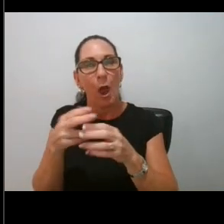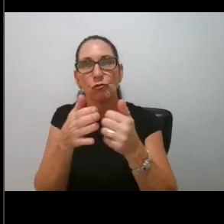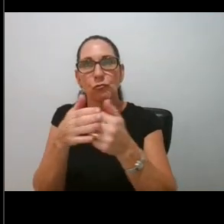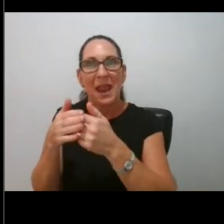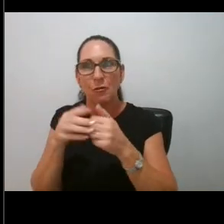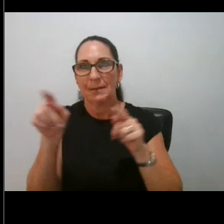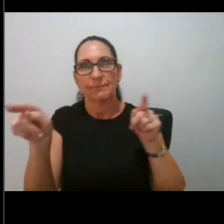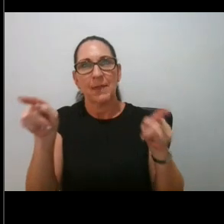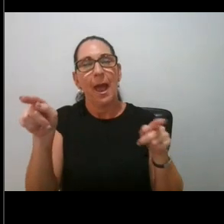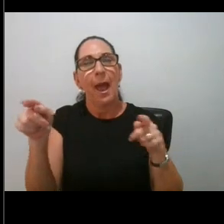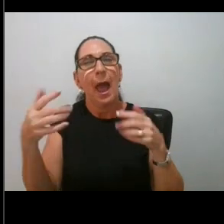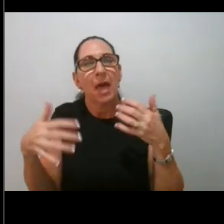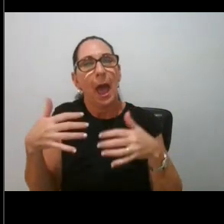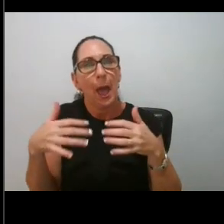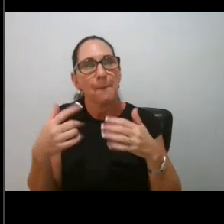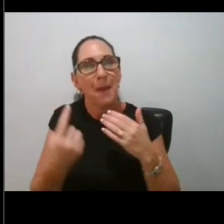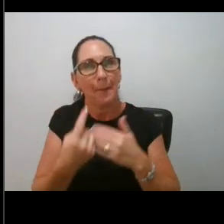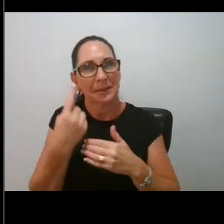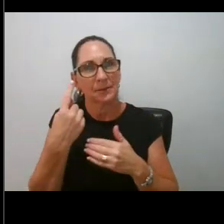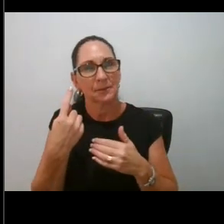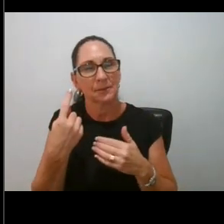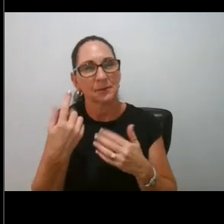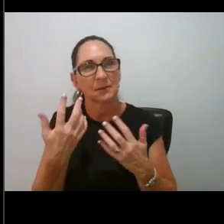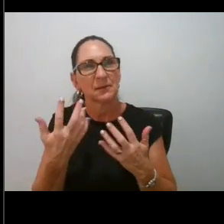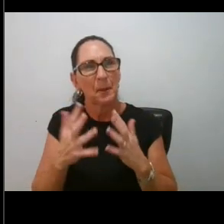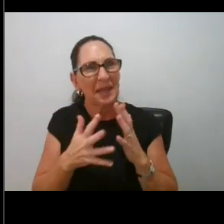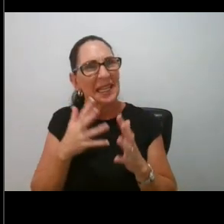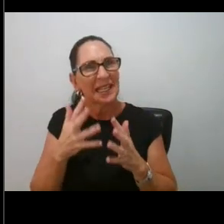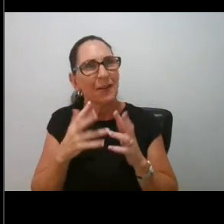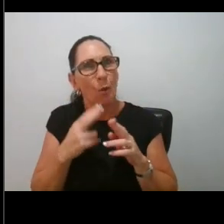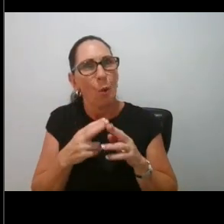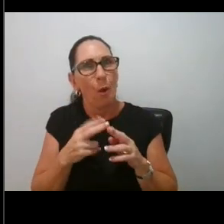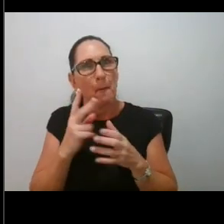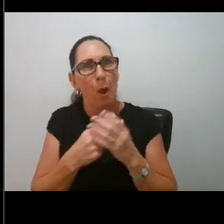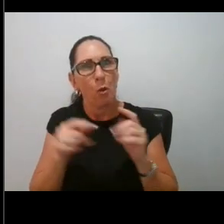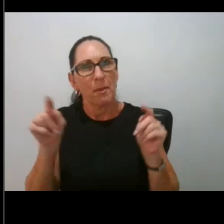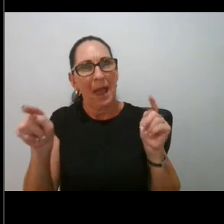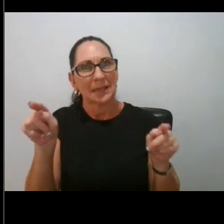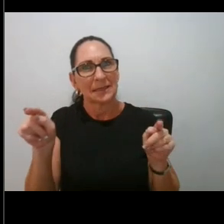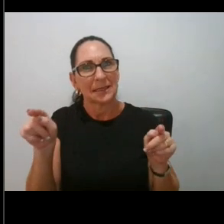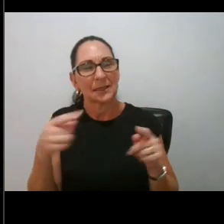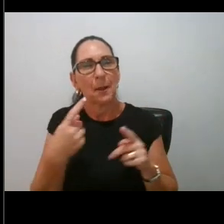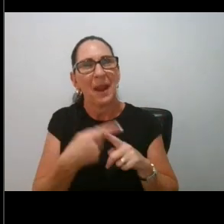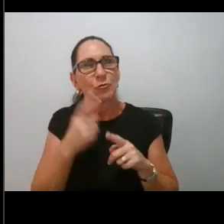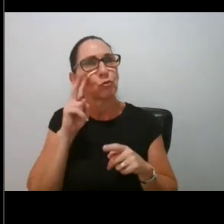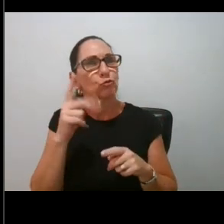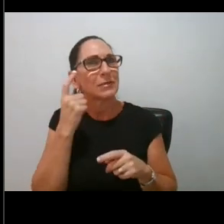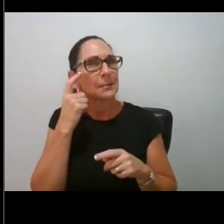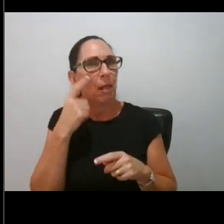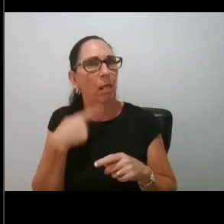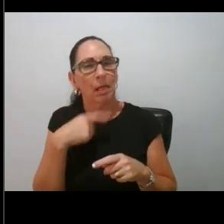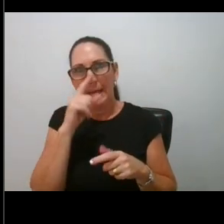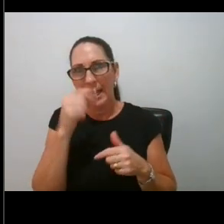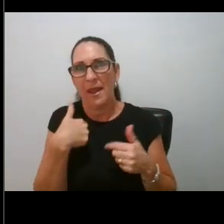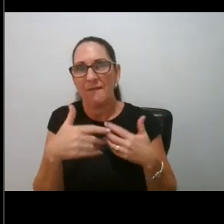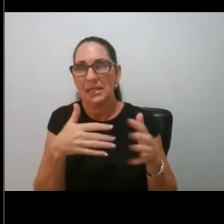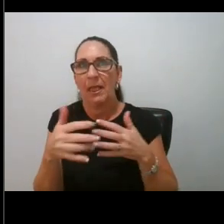to the parties. And it can also be reasonably facilitated by us. Yeah, thanks, Catherine.